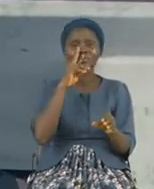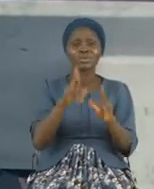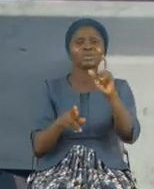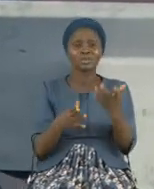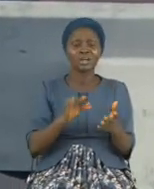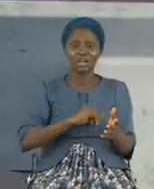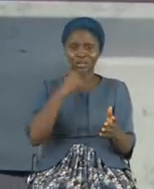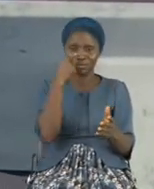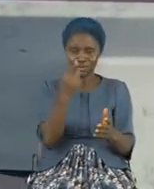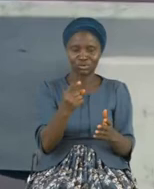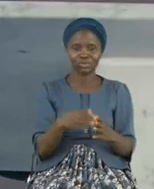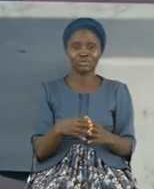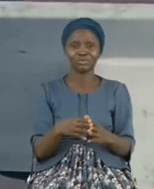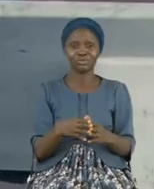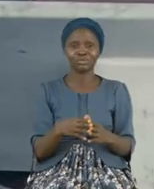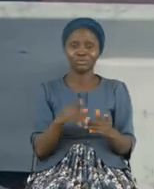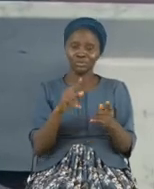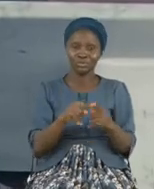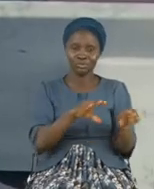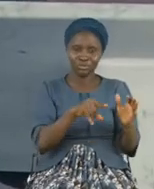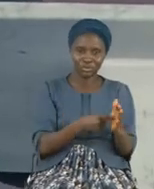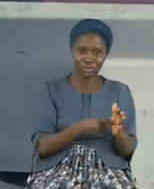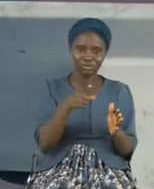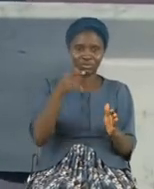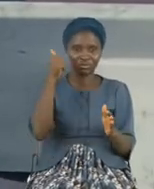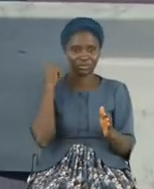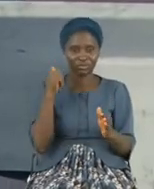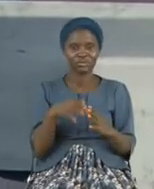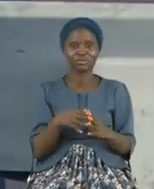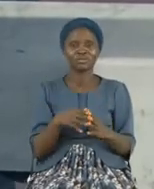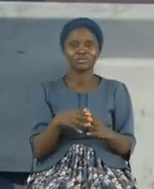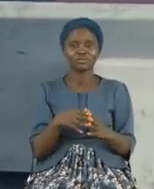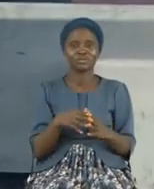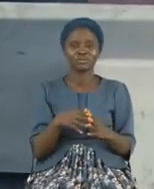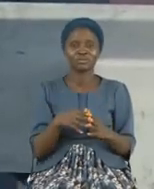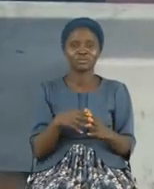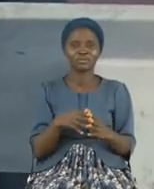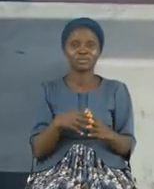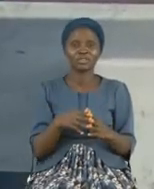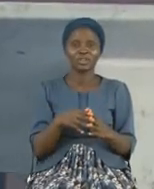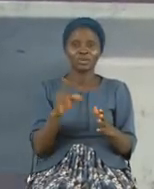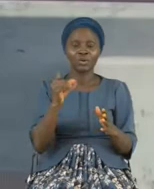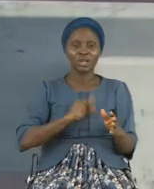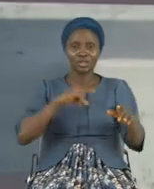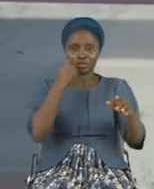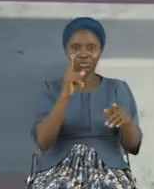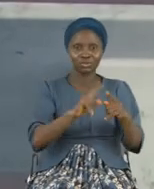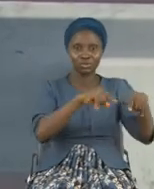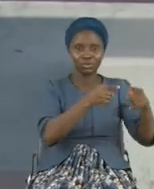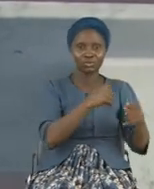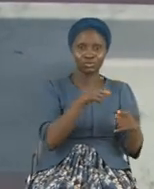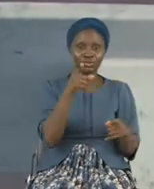go. That's where you always go. What to do, what not to do. That's what you always do. And you now have